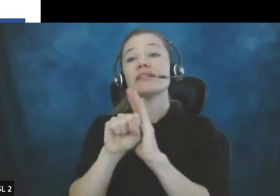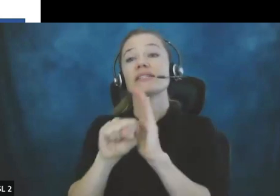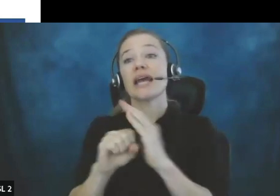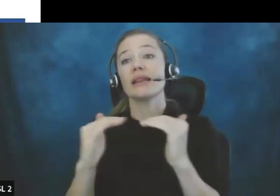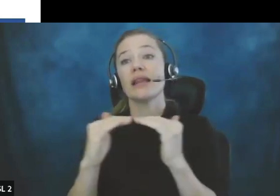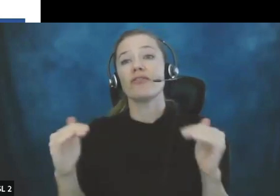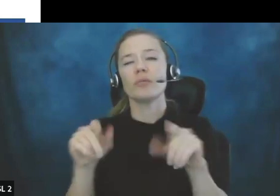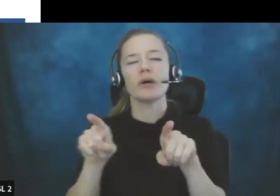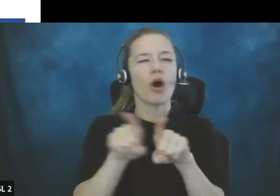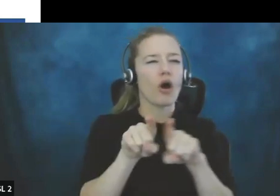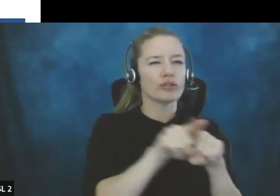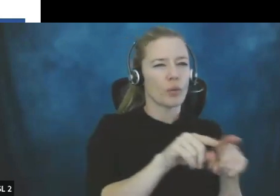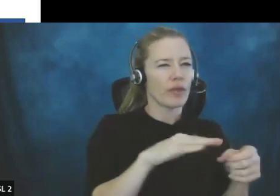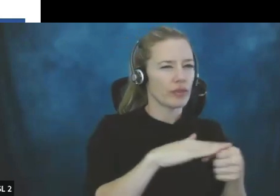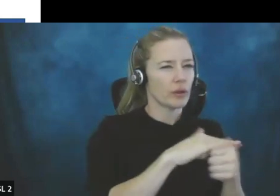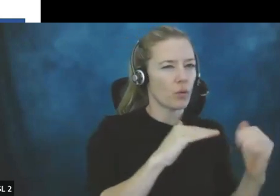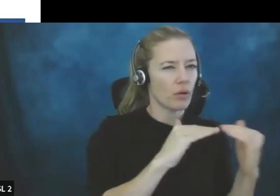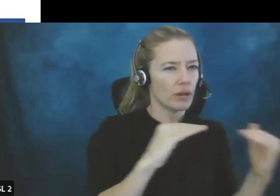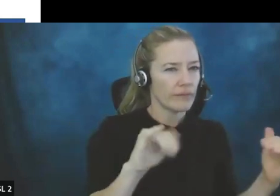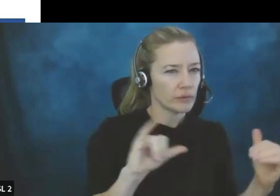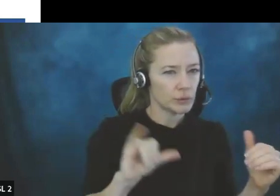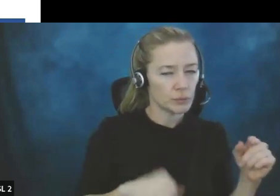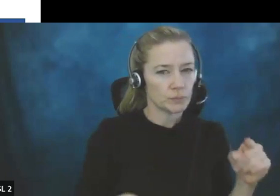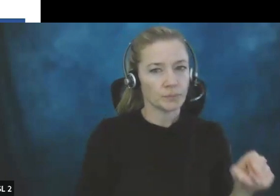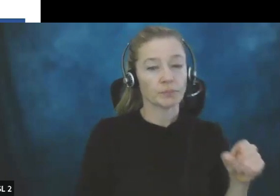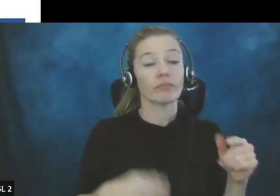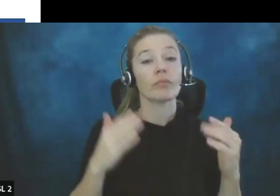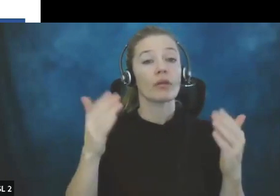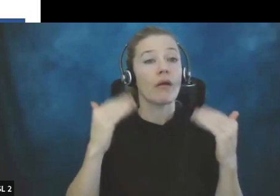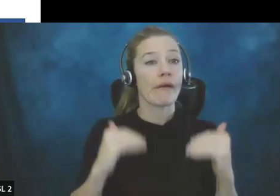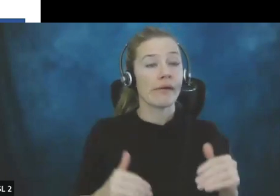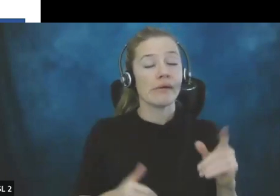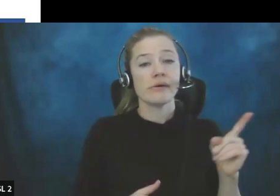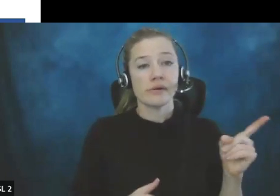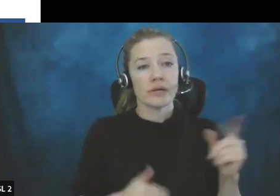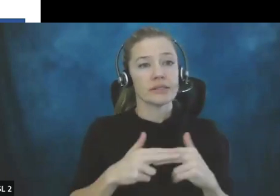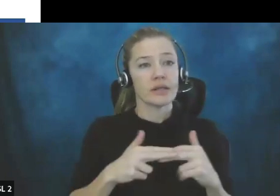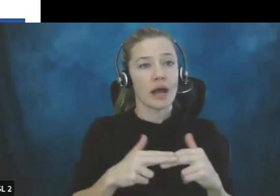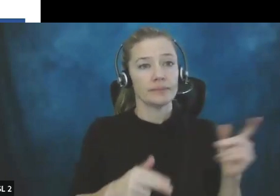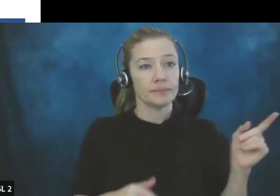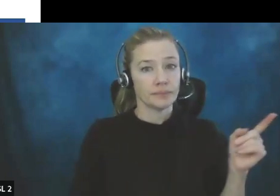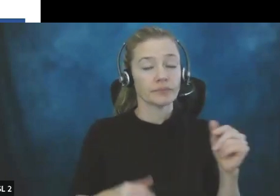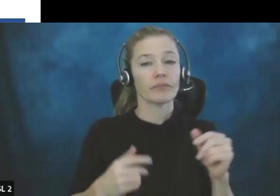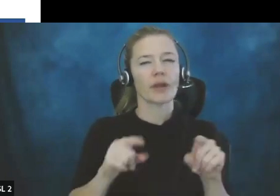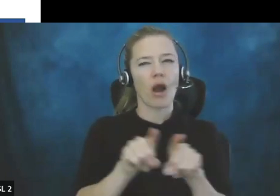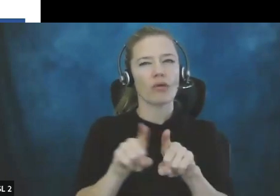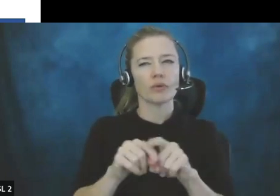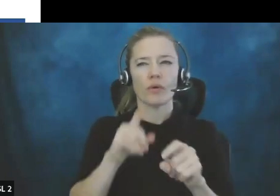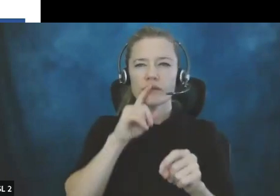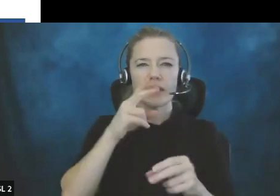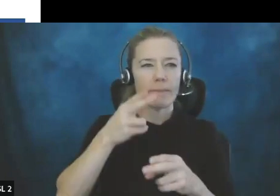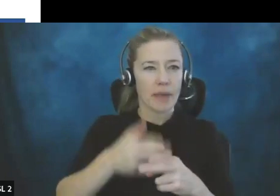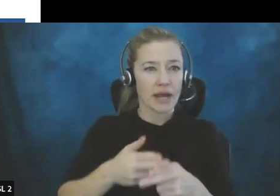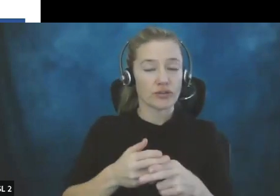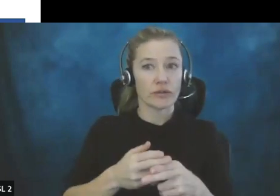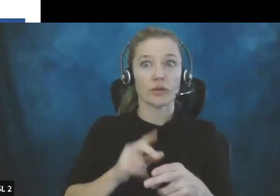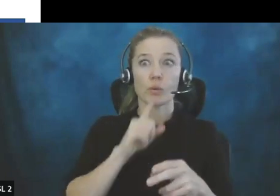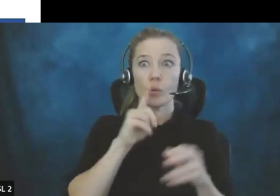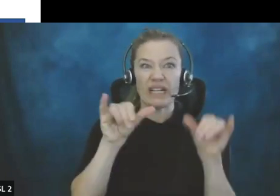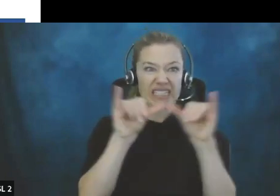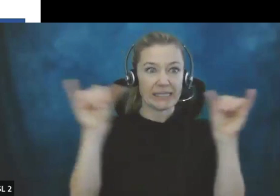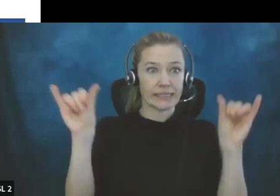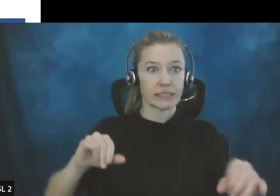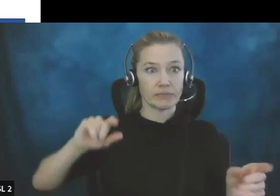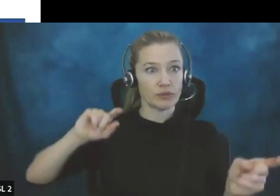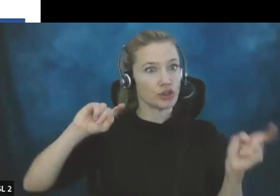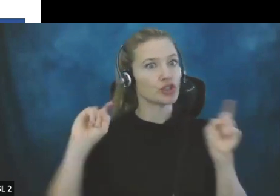not just at the state level, but at the local level. We'll go to the next one. So as part of this, I wanted to